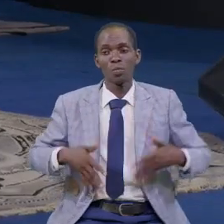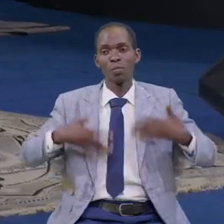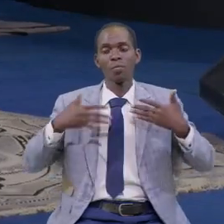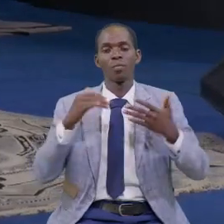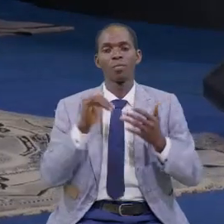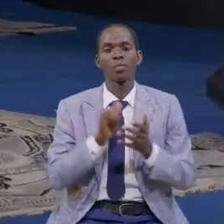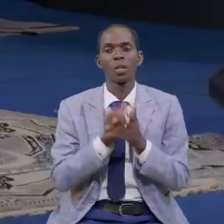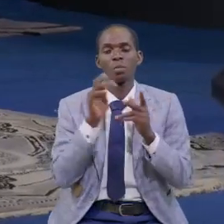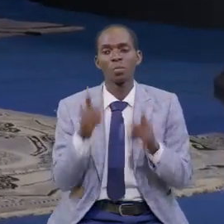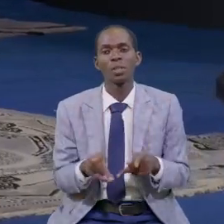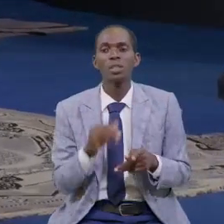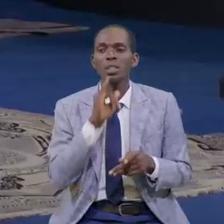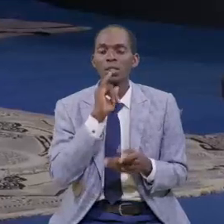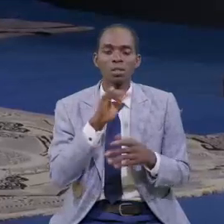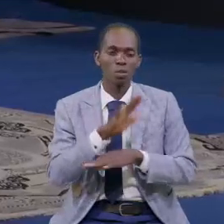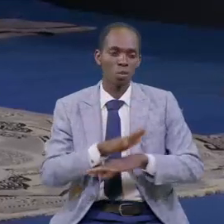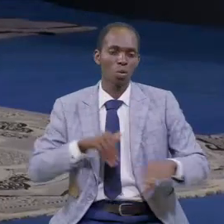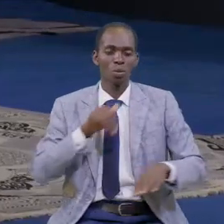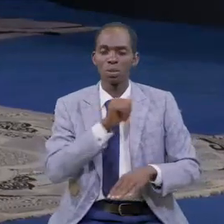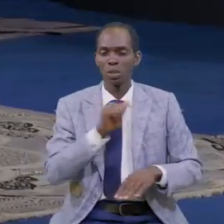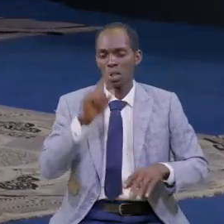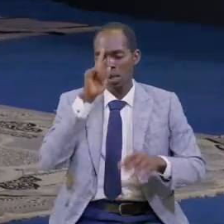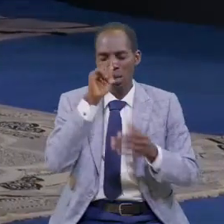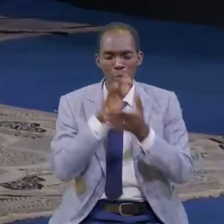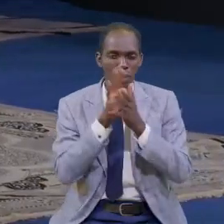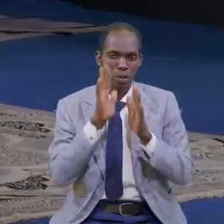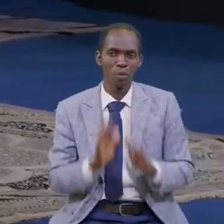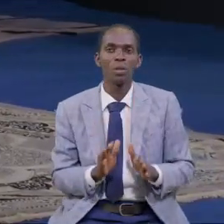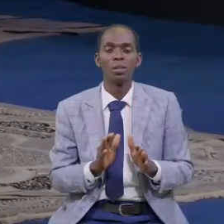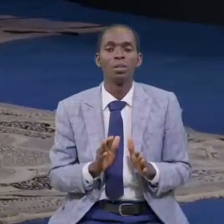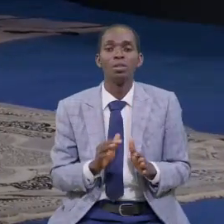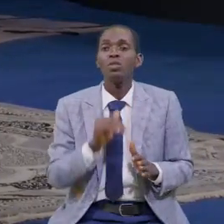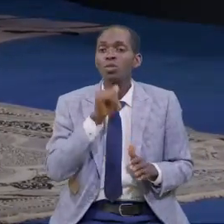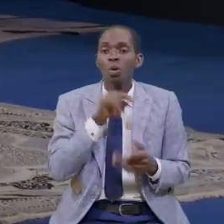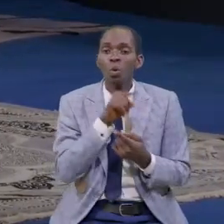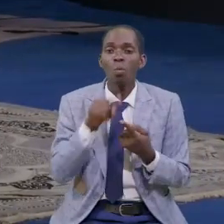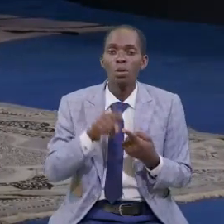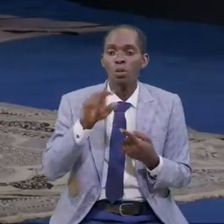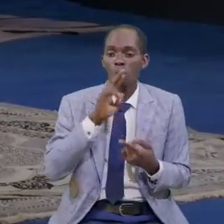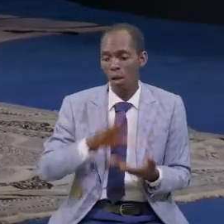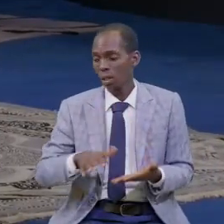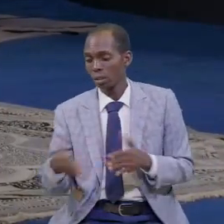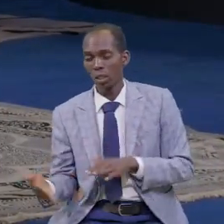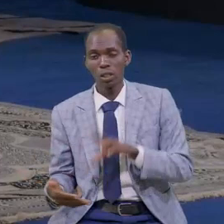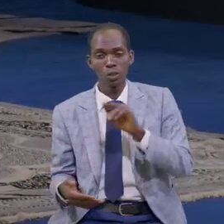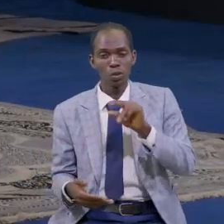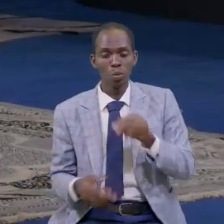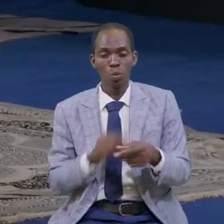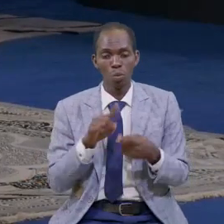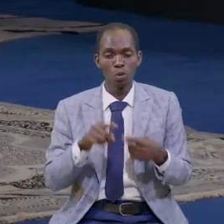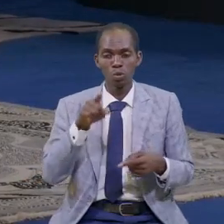a saint like that, not when you are dead, when you're still alive, it becomes your king, is the